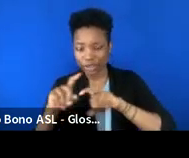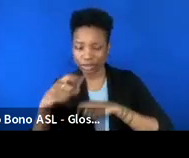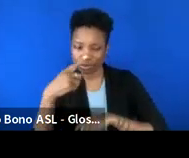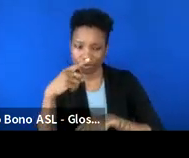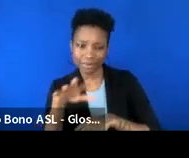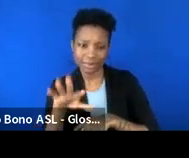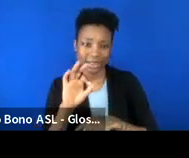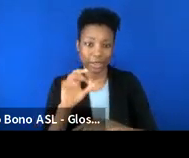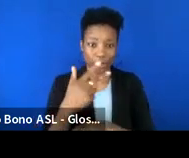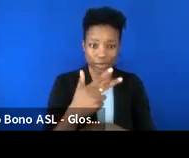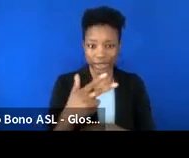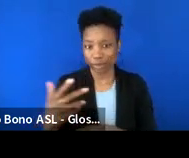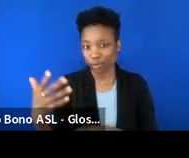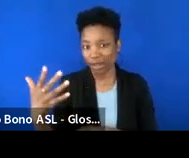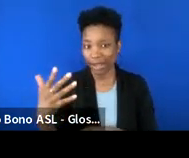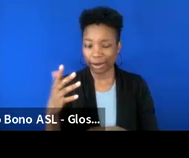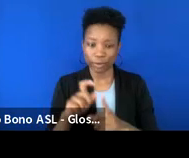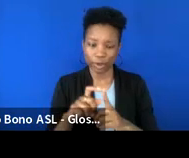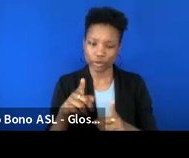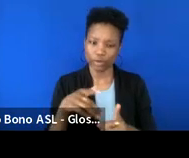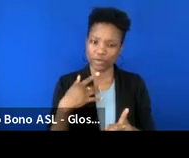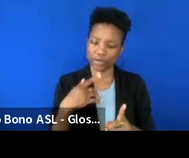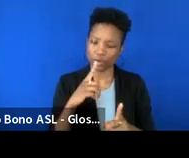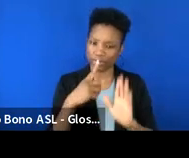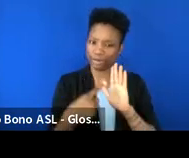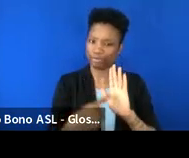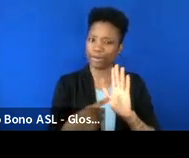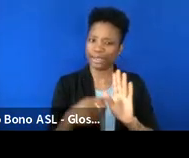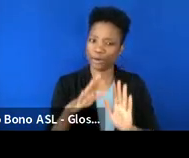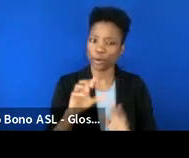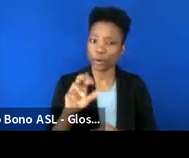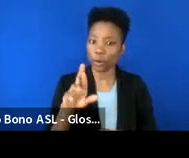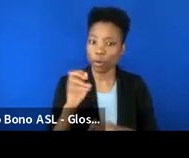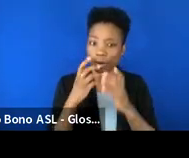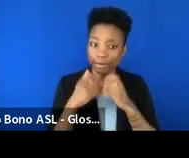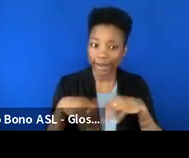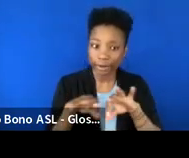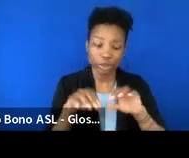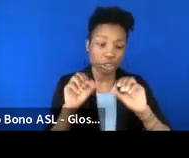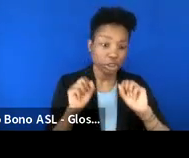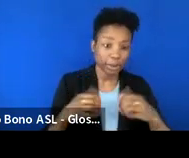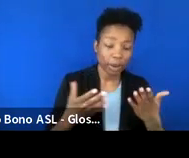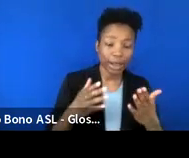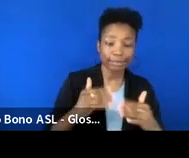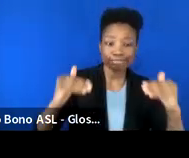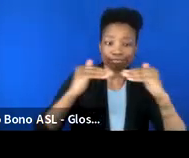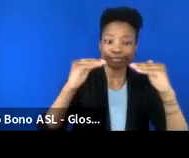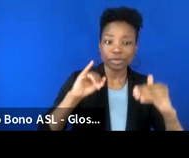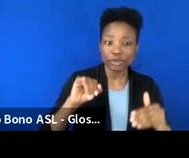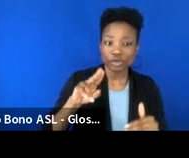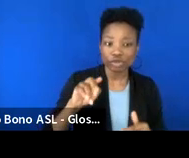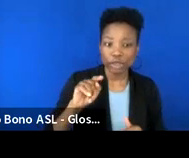like your core values? And a core value can be justice. It can be activism. It can be